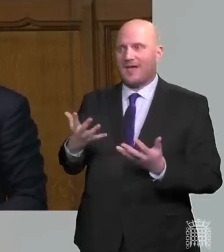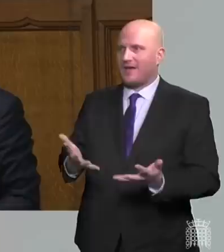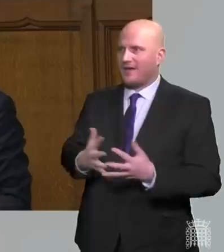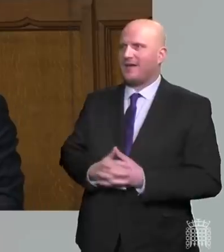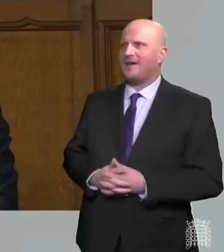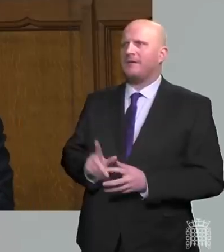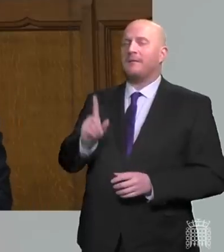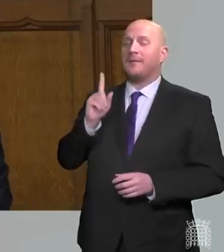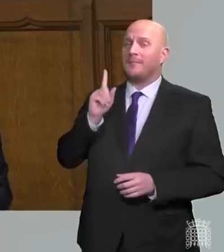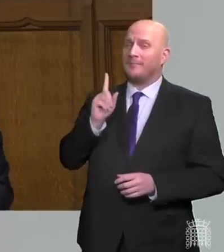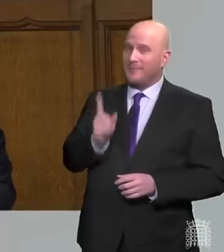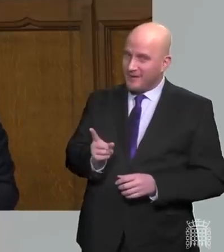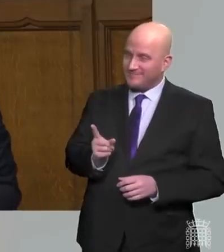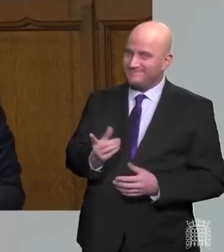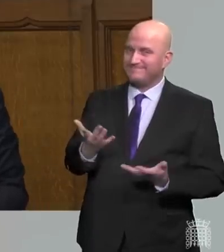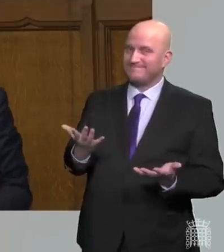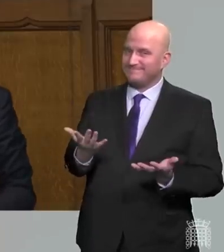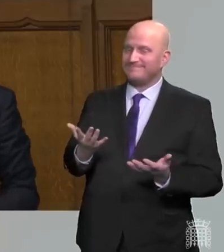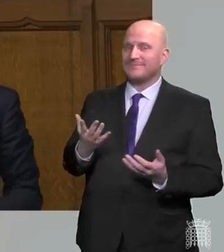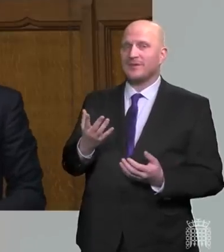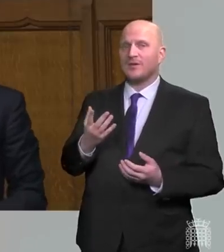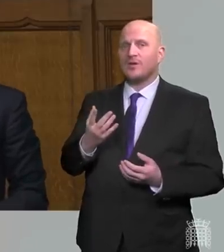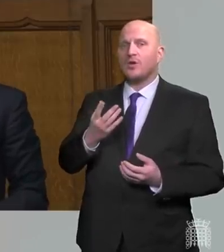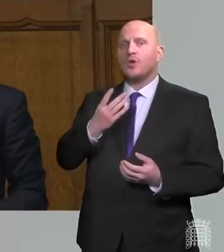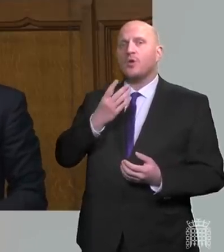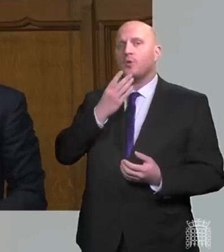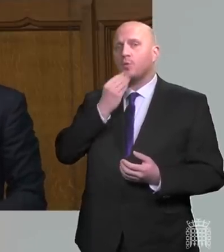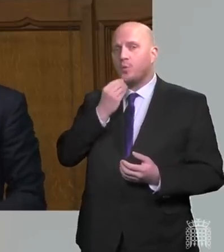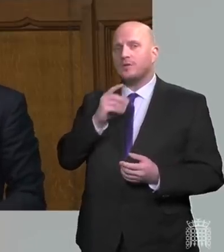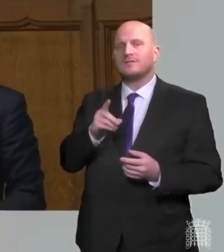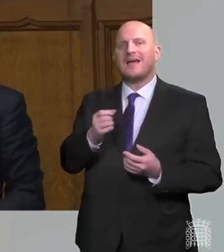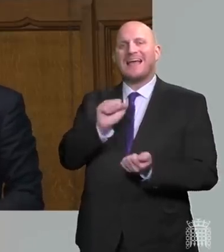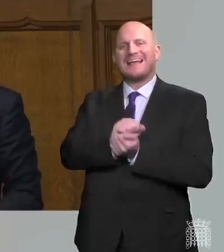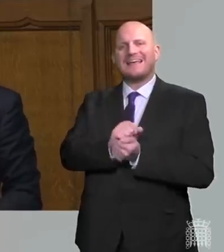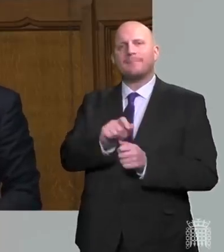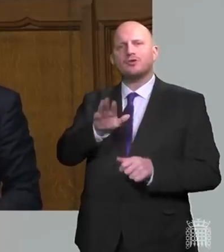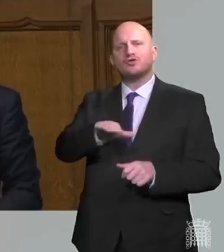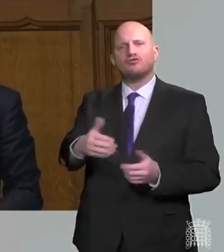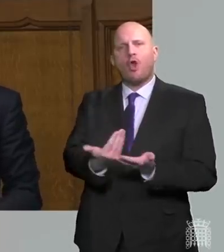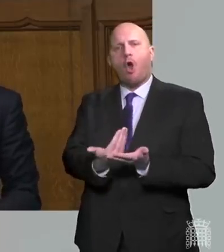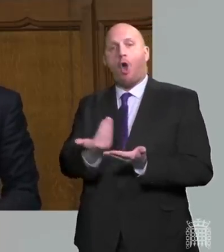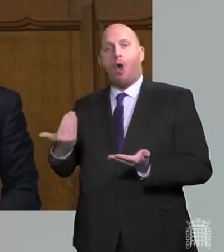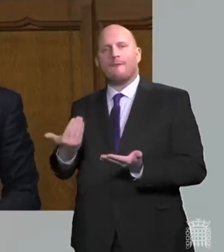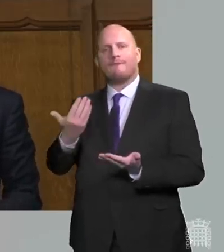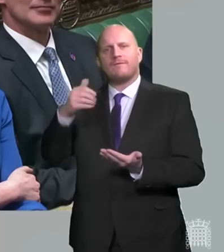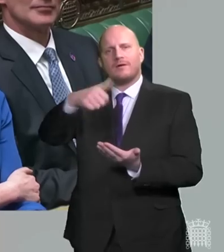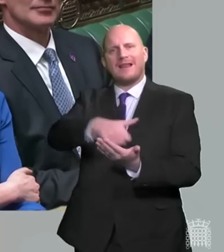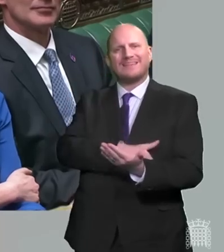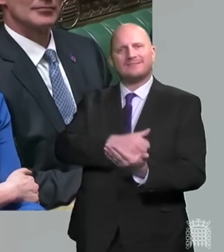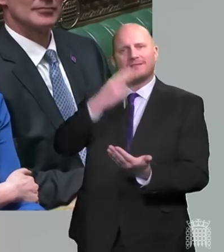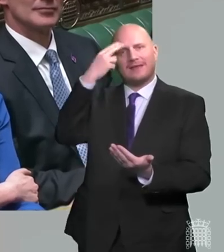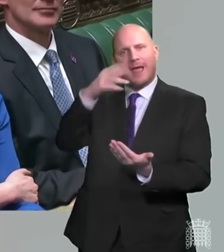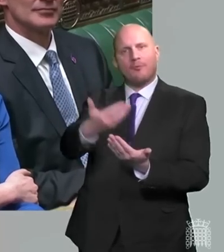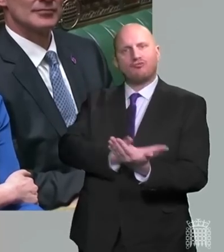the unacceptable and illegal use of off-rolling is still shutting a worrying number of children out of the classroom, out